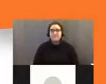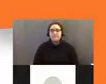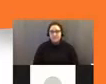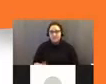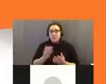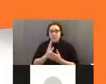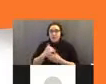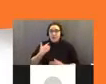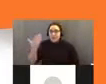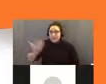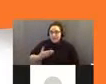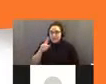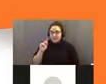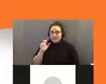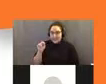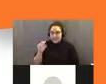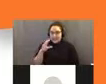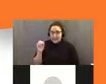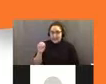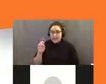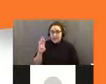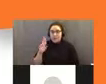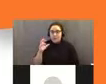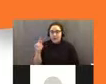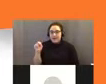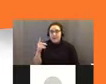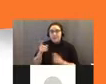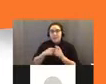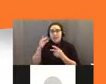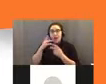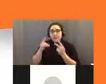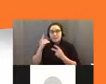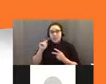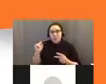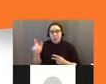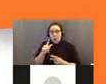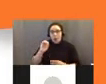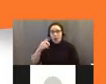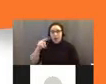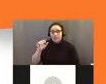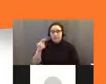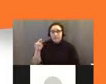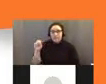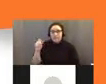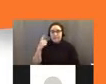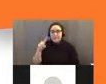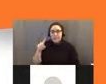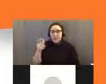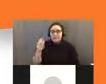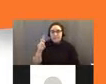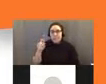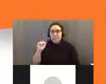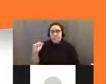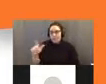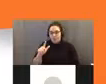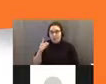I would like to introduce Ken and Brian from Options for All. They'll be walking us through their step-by-step plan for unlocking technology,